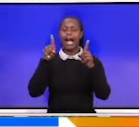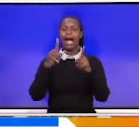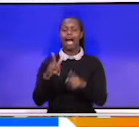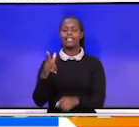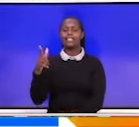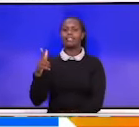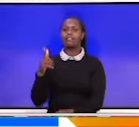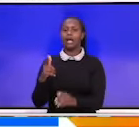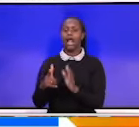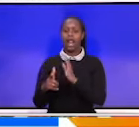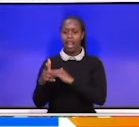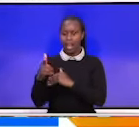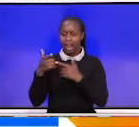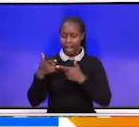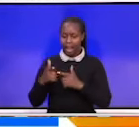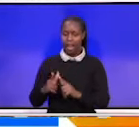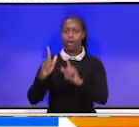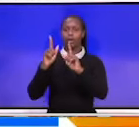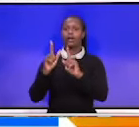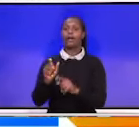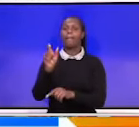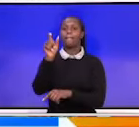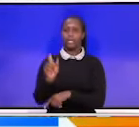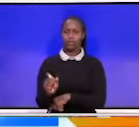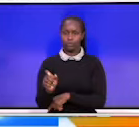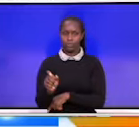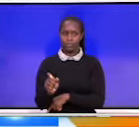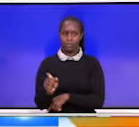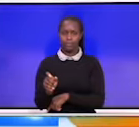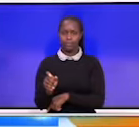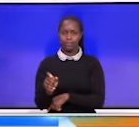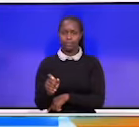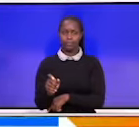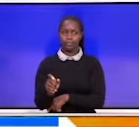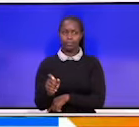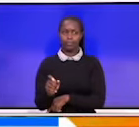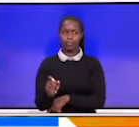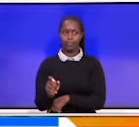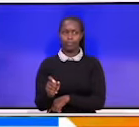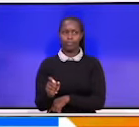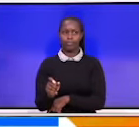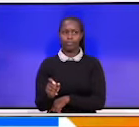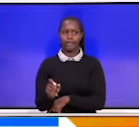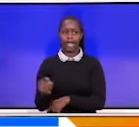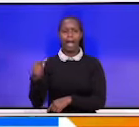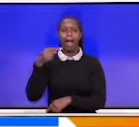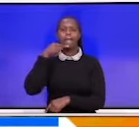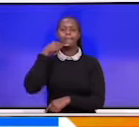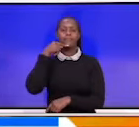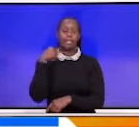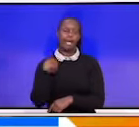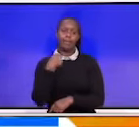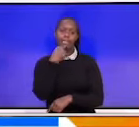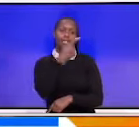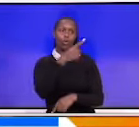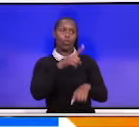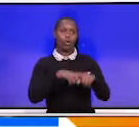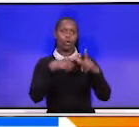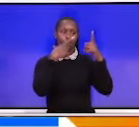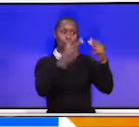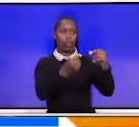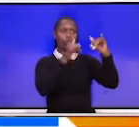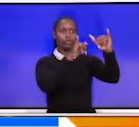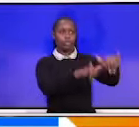legal migrant. And I'm not saying that when you go, you stay there.